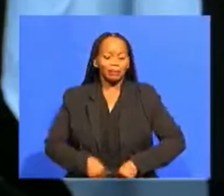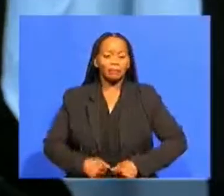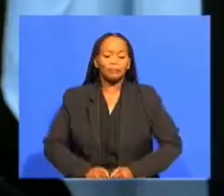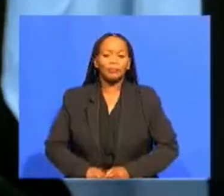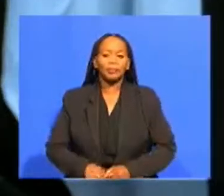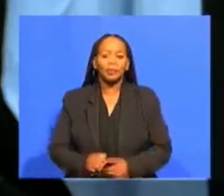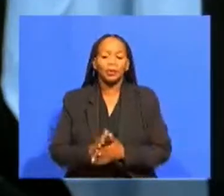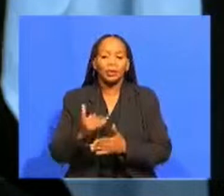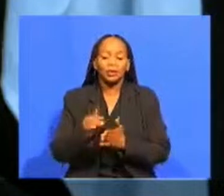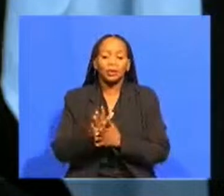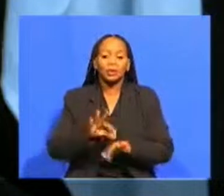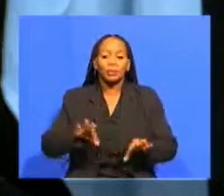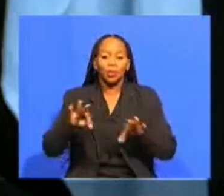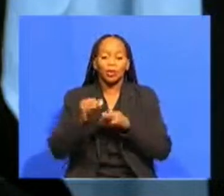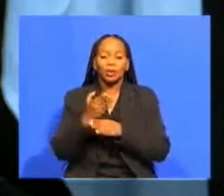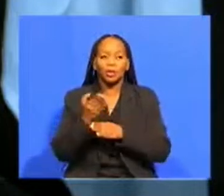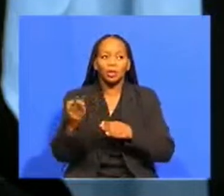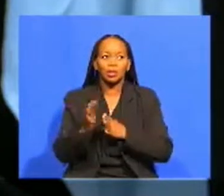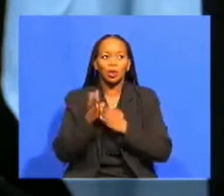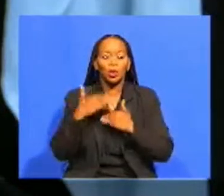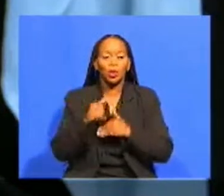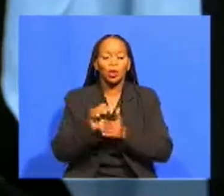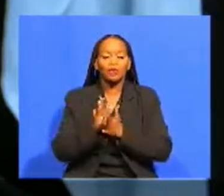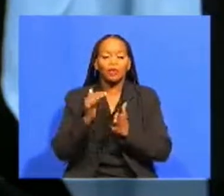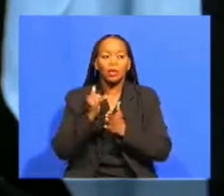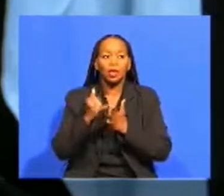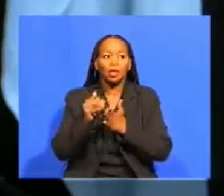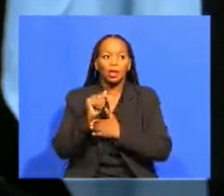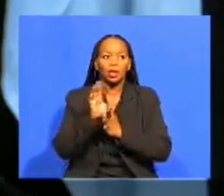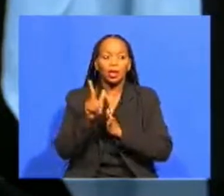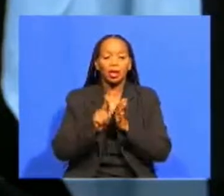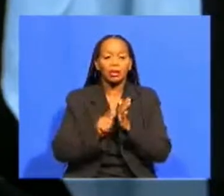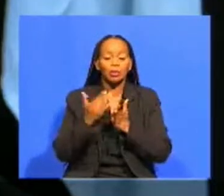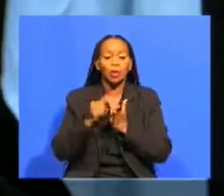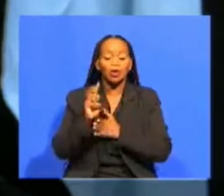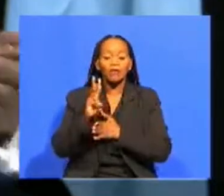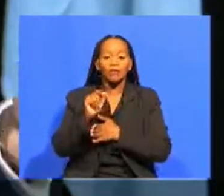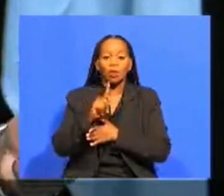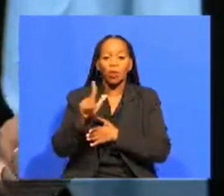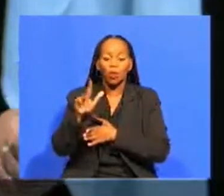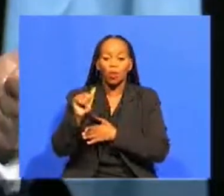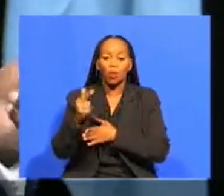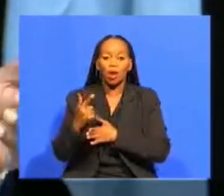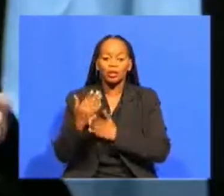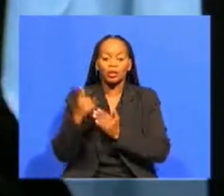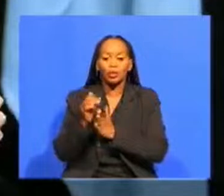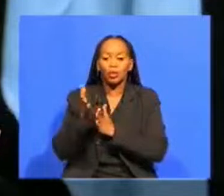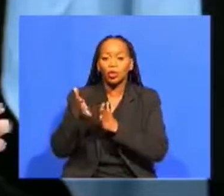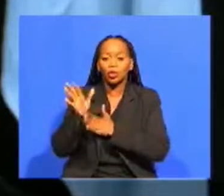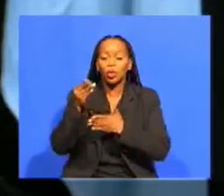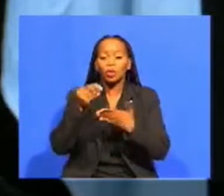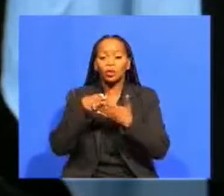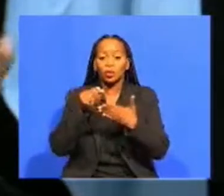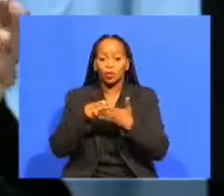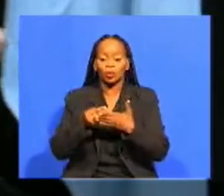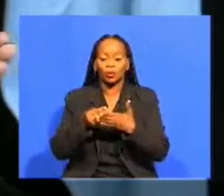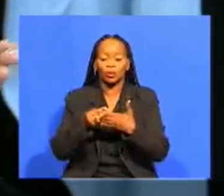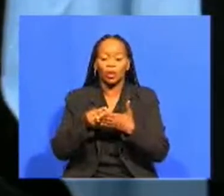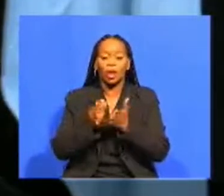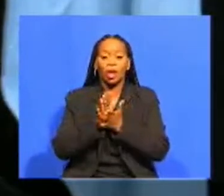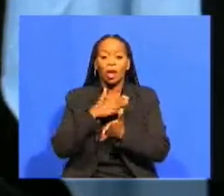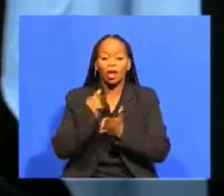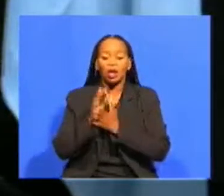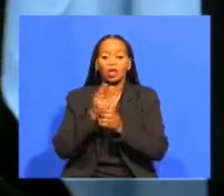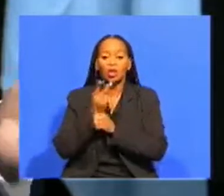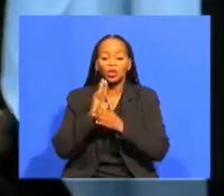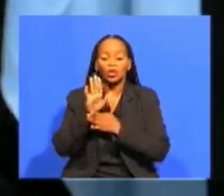bank, you have an app, you have a wallet, you go to a food store that's participating, and you